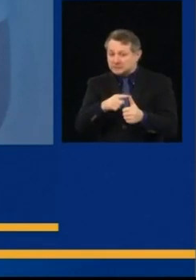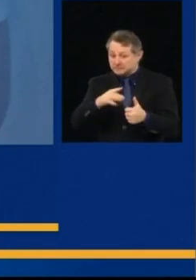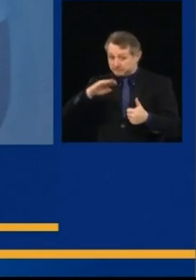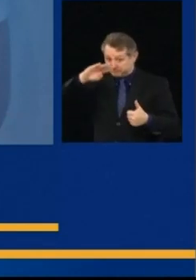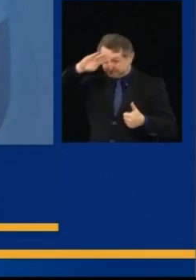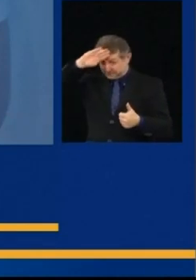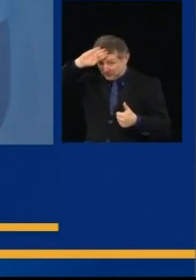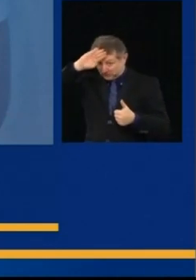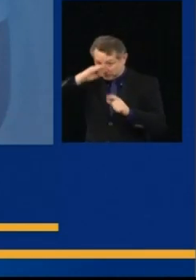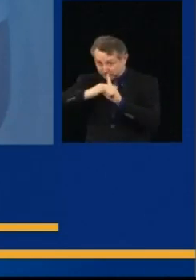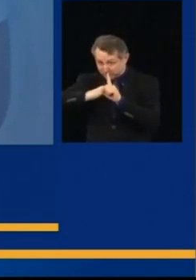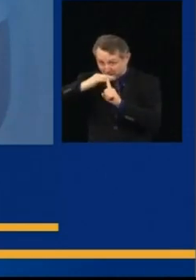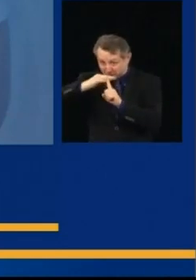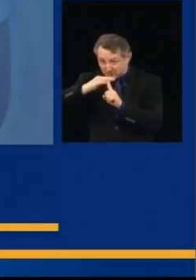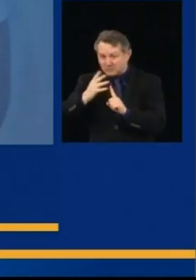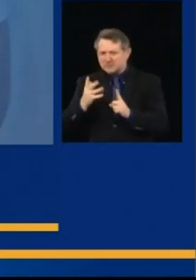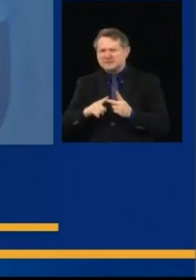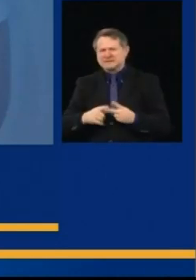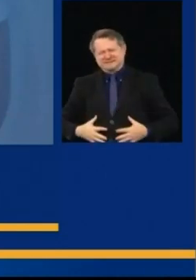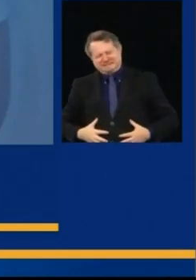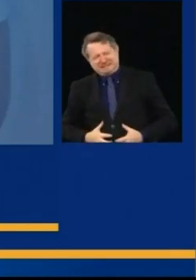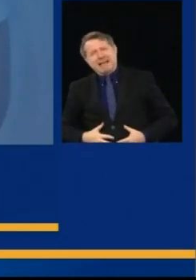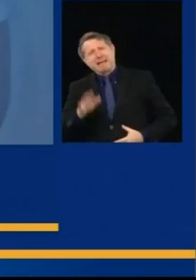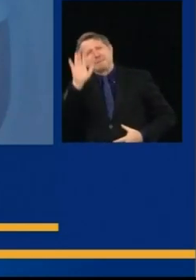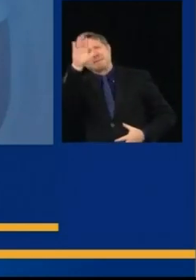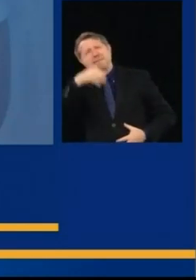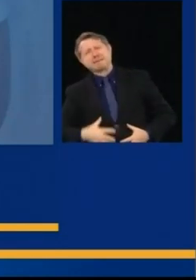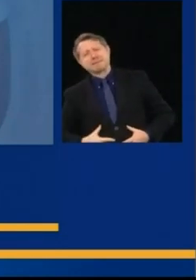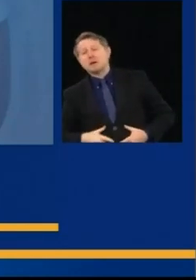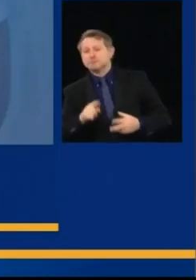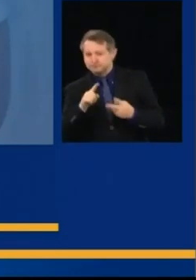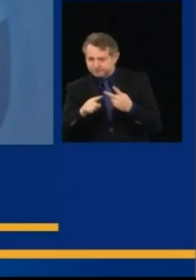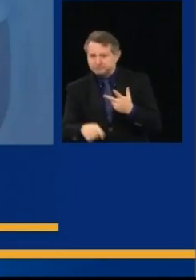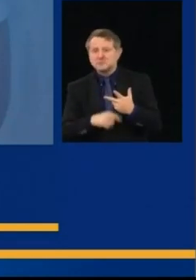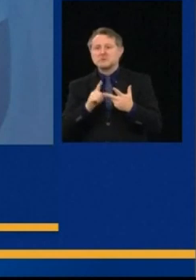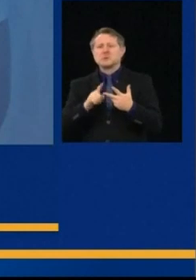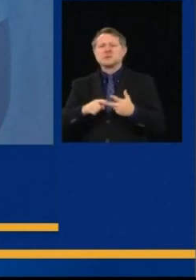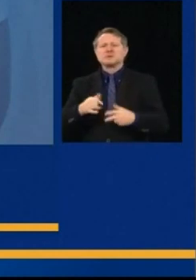abdominal pain, skin rash, other symptoms,